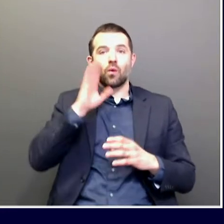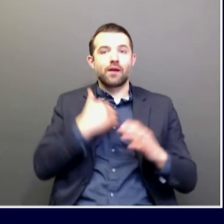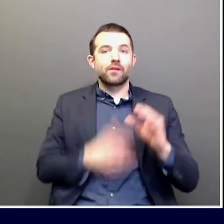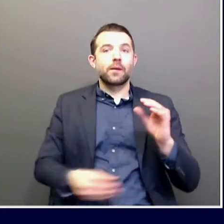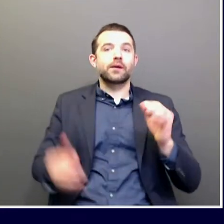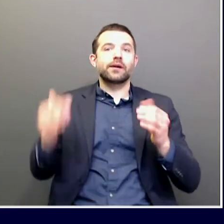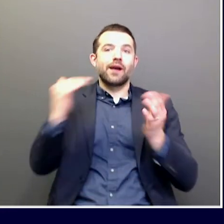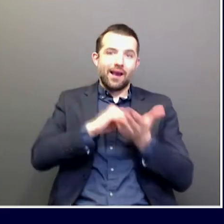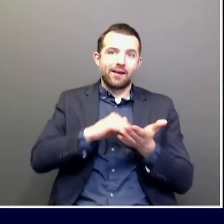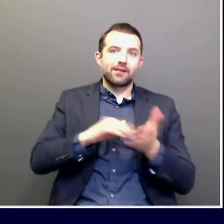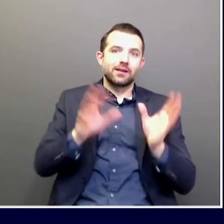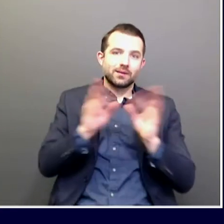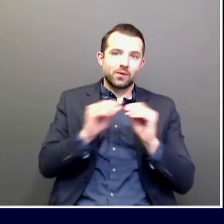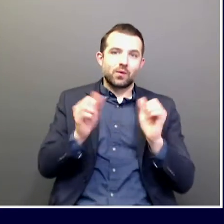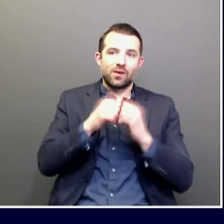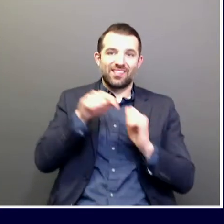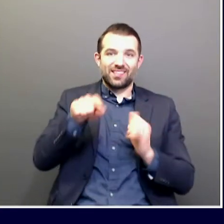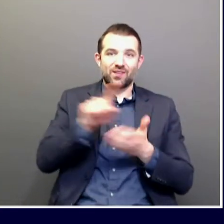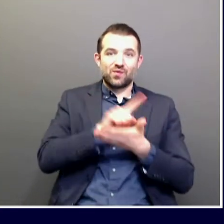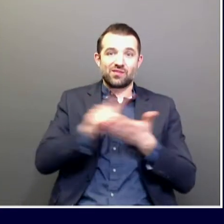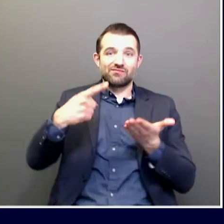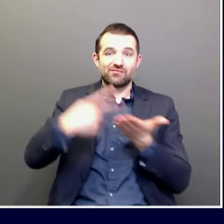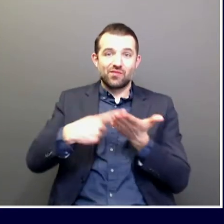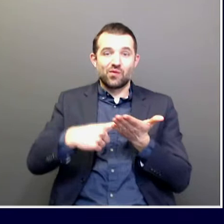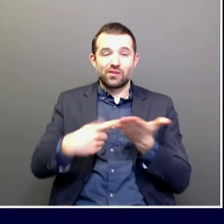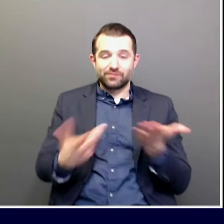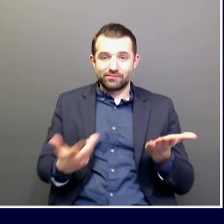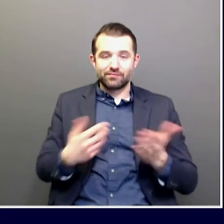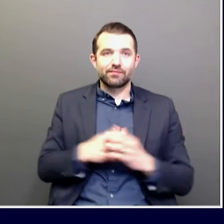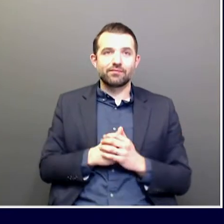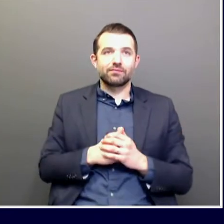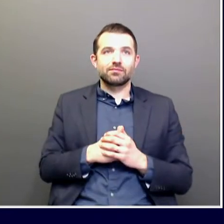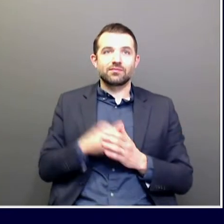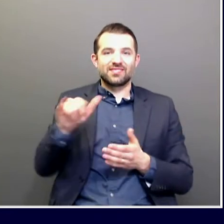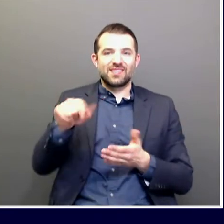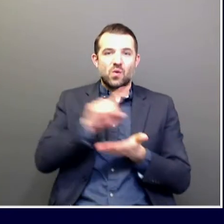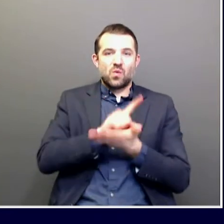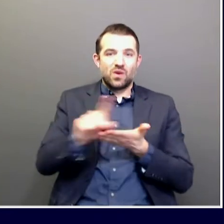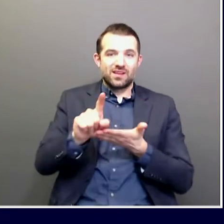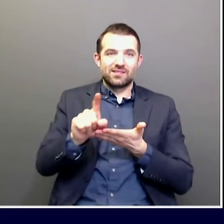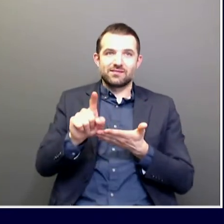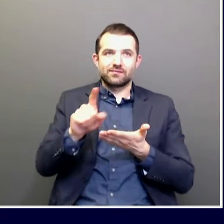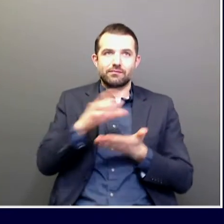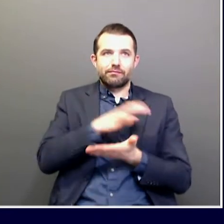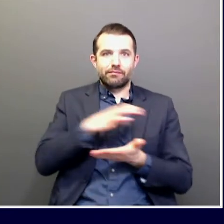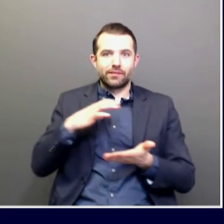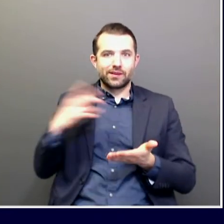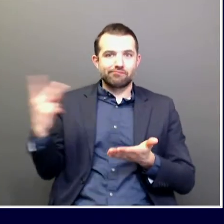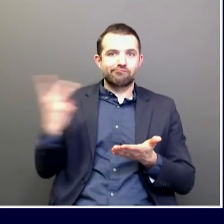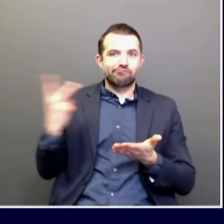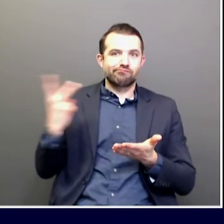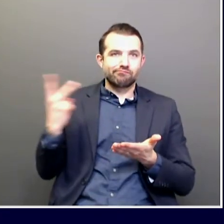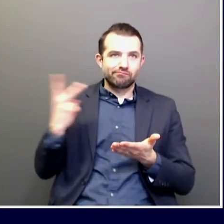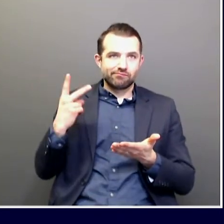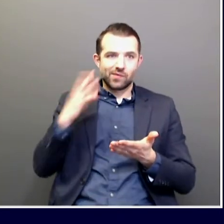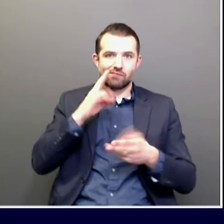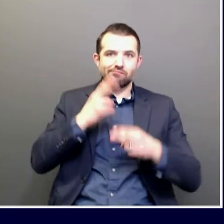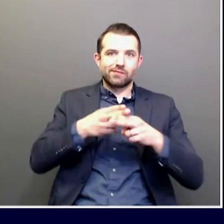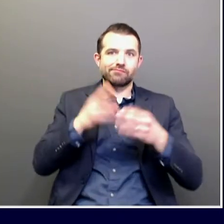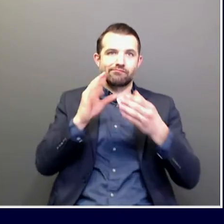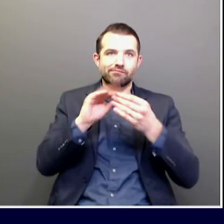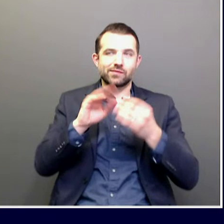So the one that is happening this week, is that today, Thursday, Friday? It's tomorrow, Thursday.